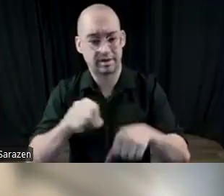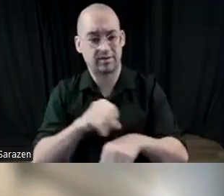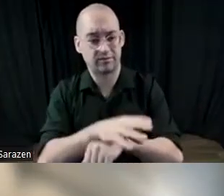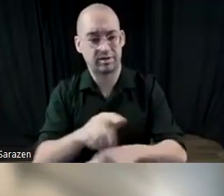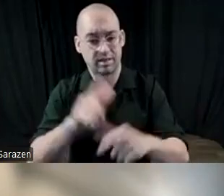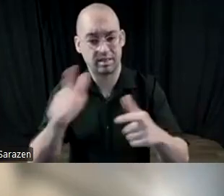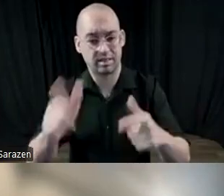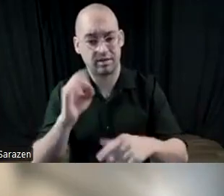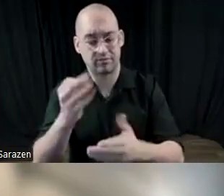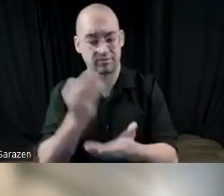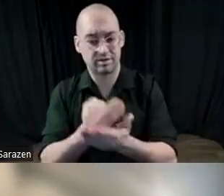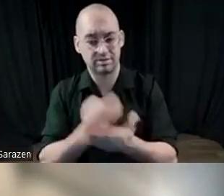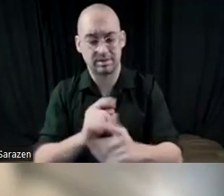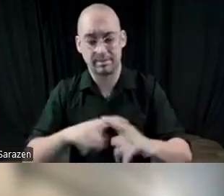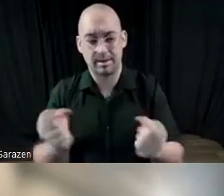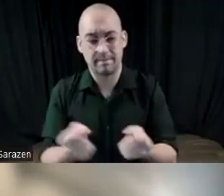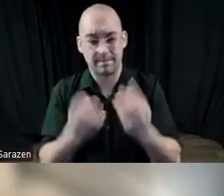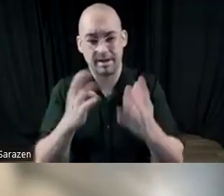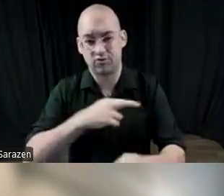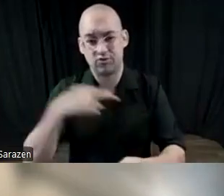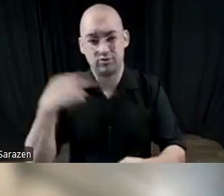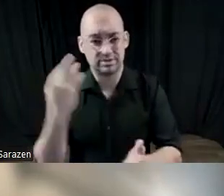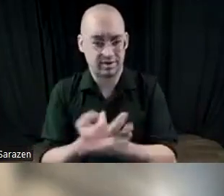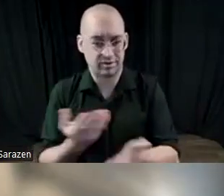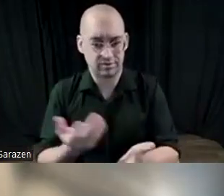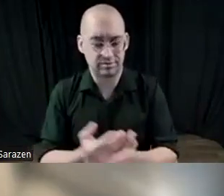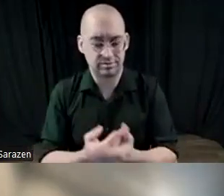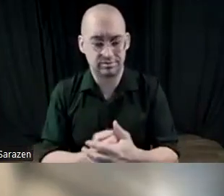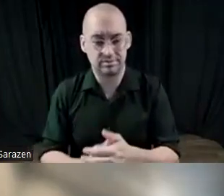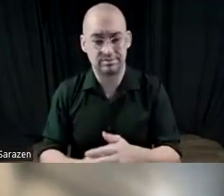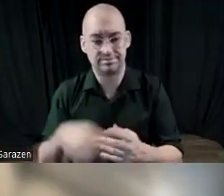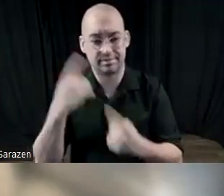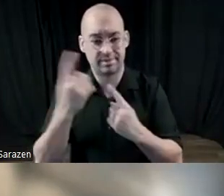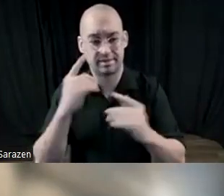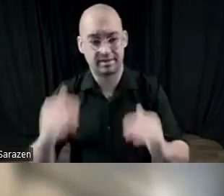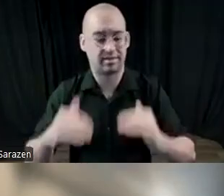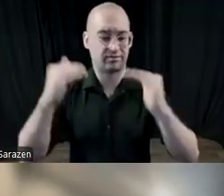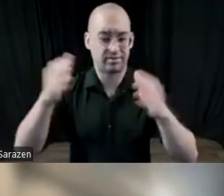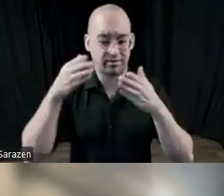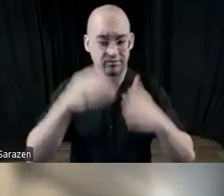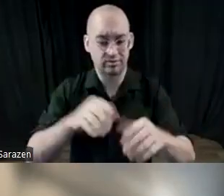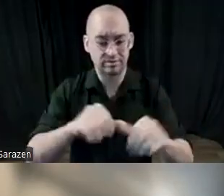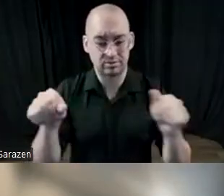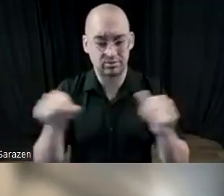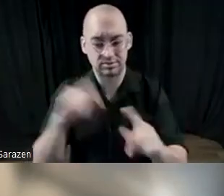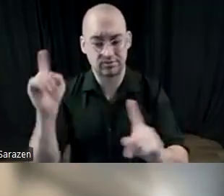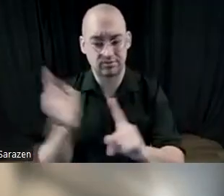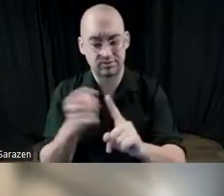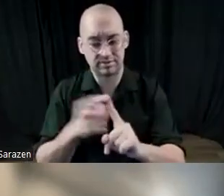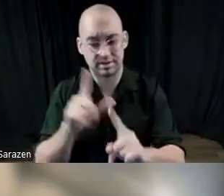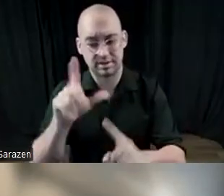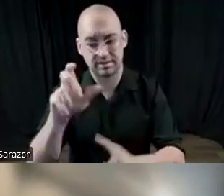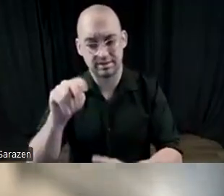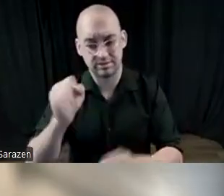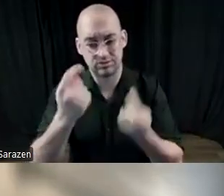and protective factors as well. So I think the effort of sort of elevating the focus areas is our first lens at trying to do